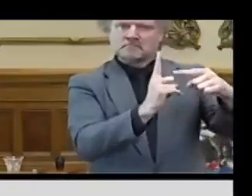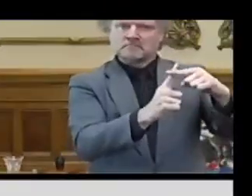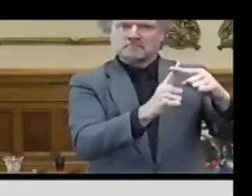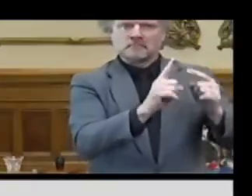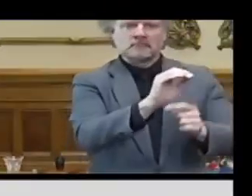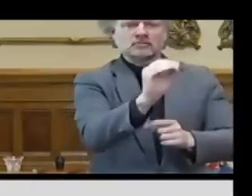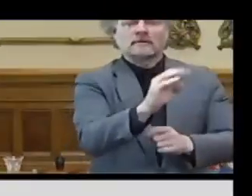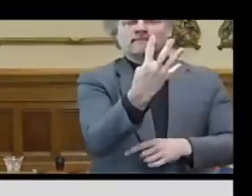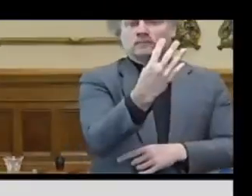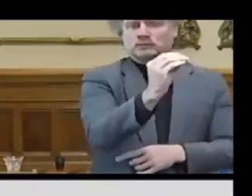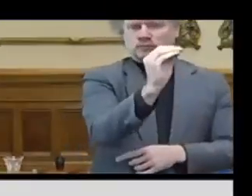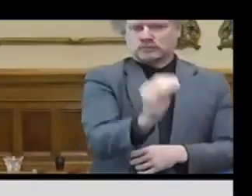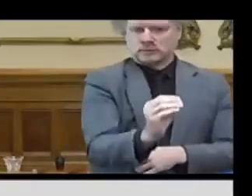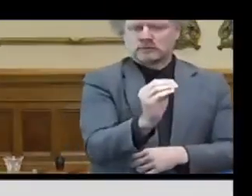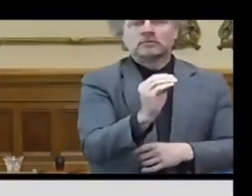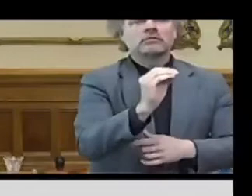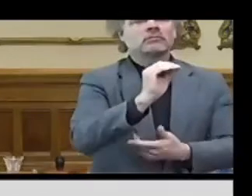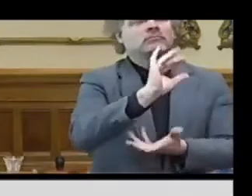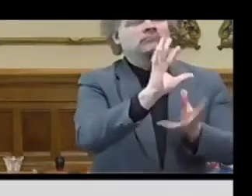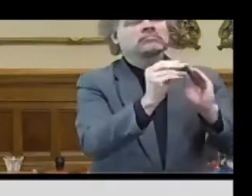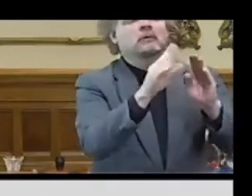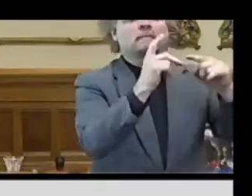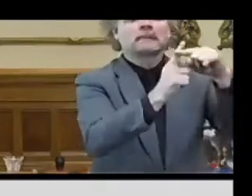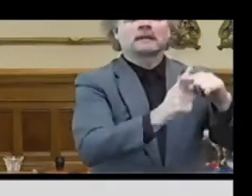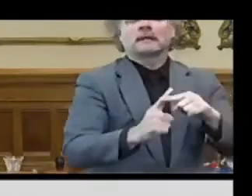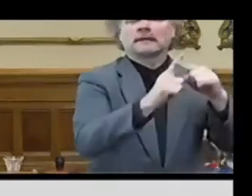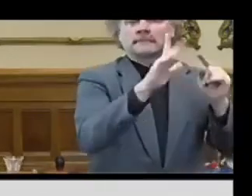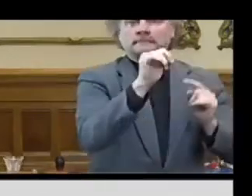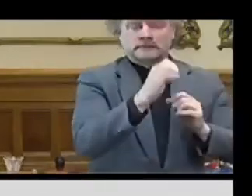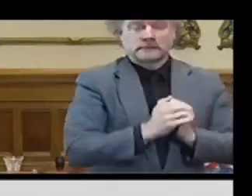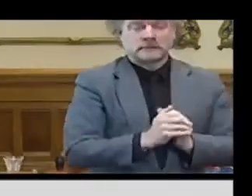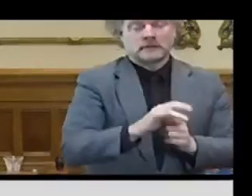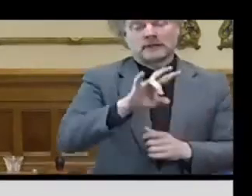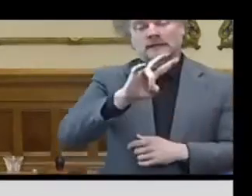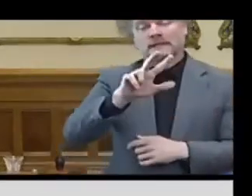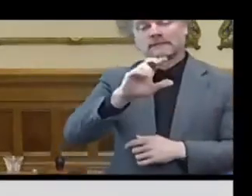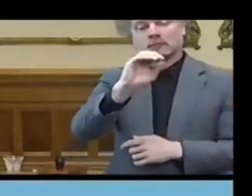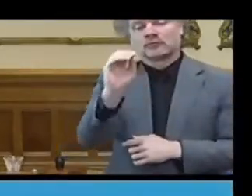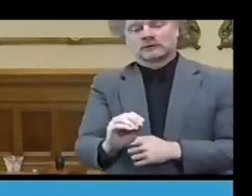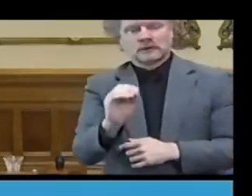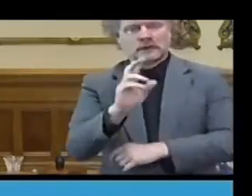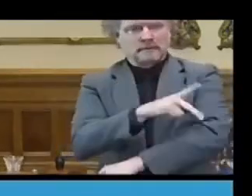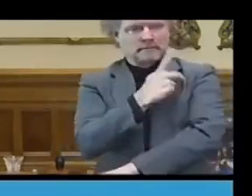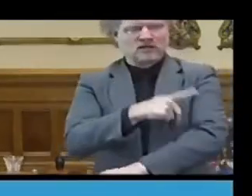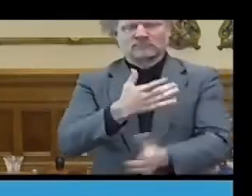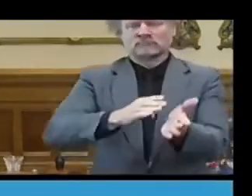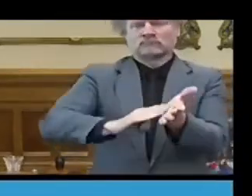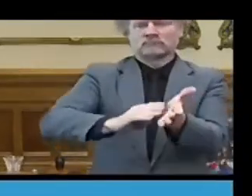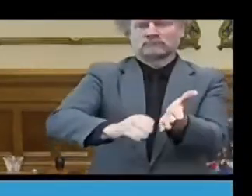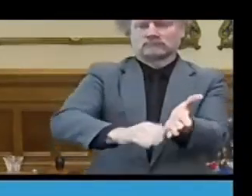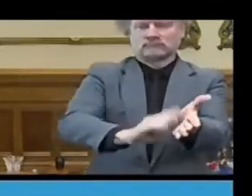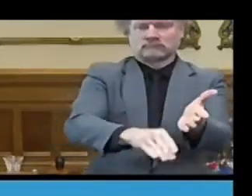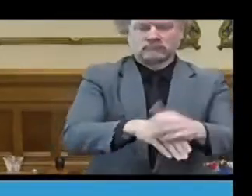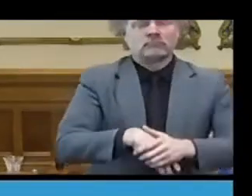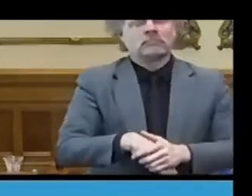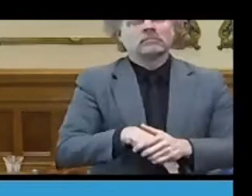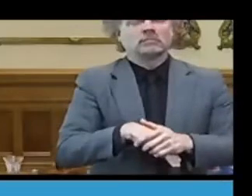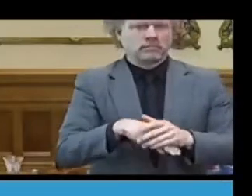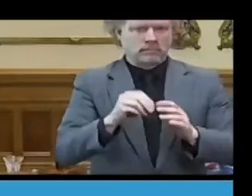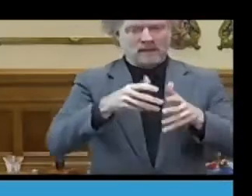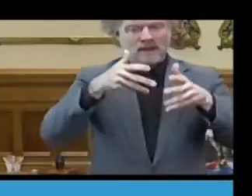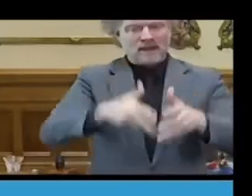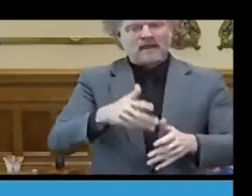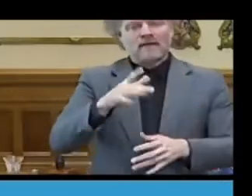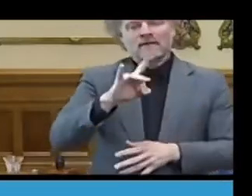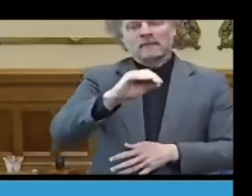percentage of 4% of all our positive patients. 73% of patients have been discharged. Of the remainder, 8%